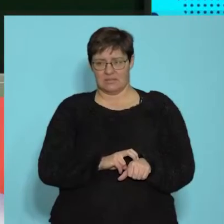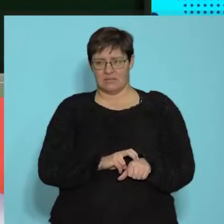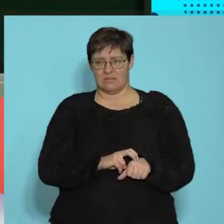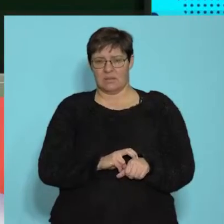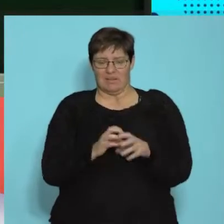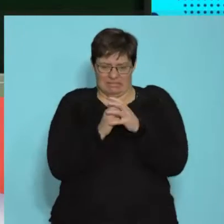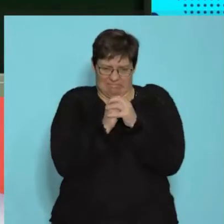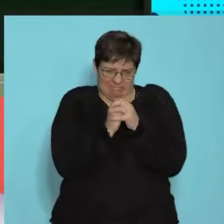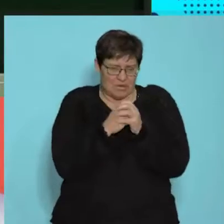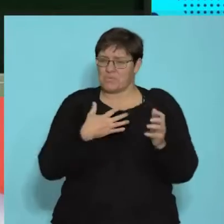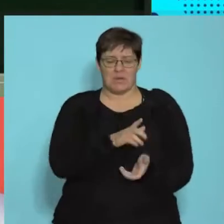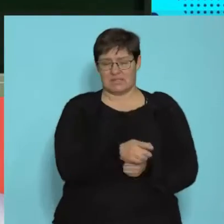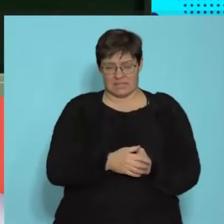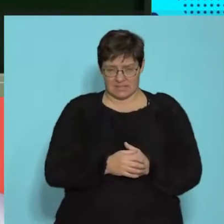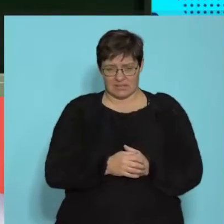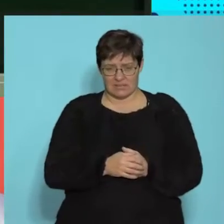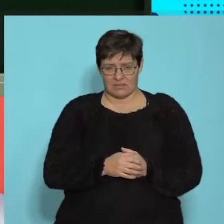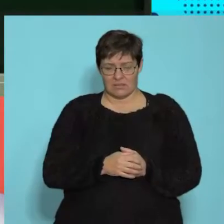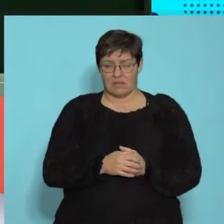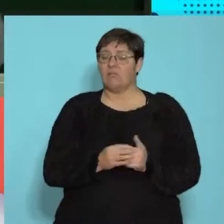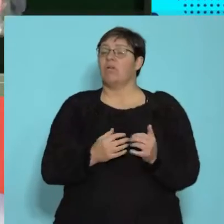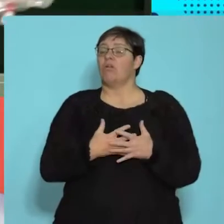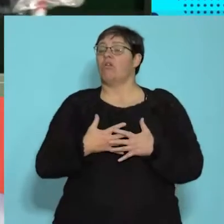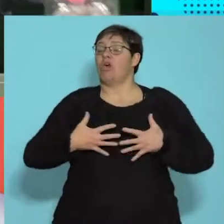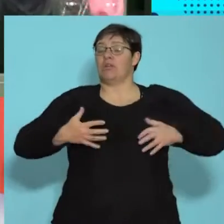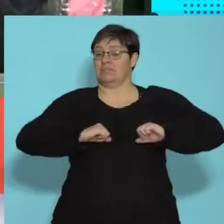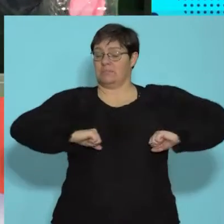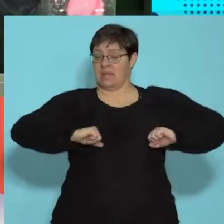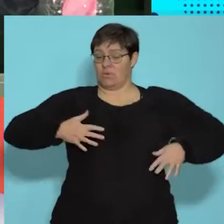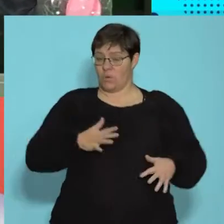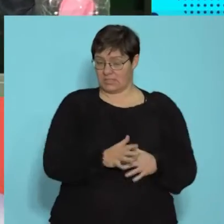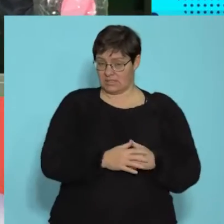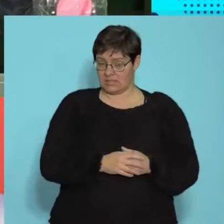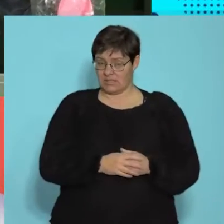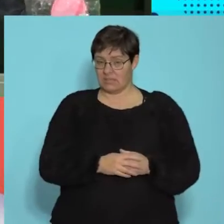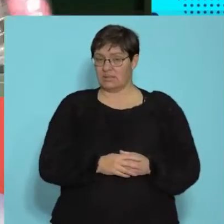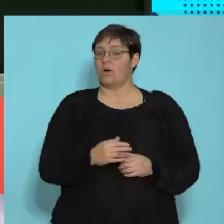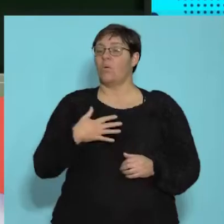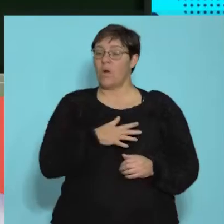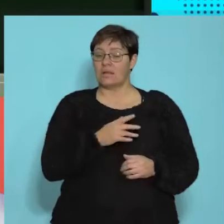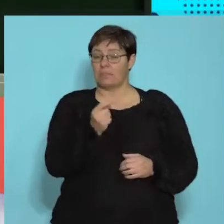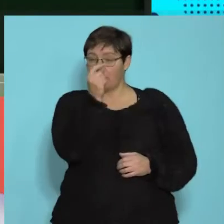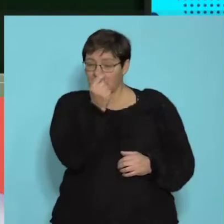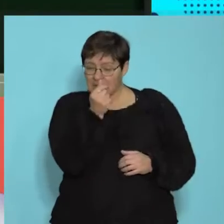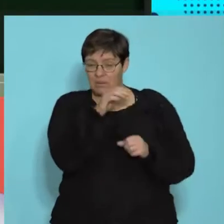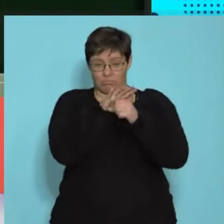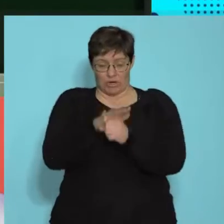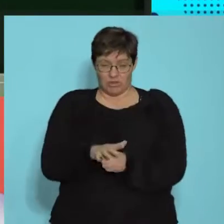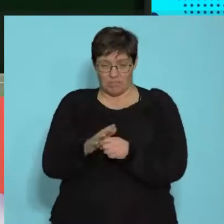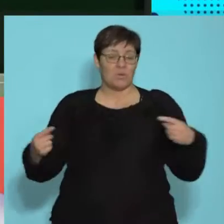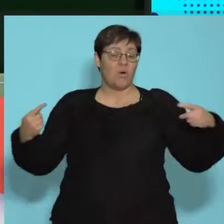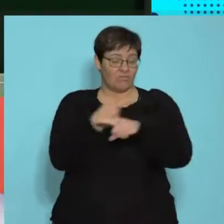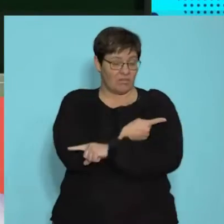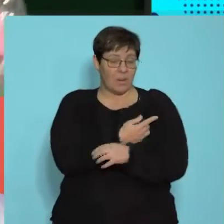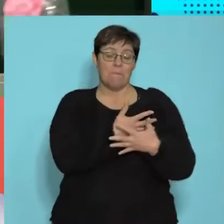and they don't want to be cramped, all right? So they want lots of space, all right, and they want little pressure. Two